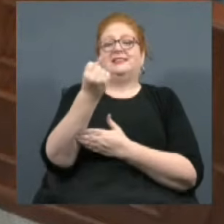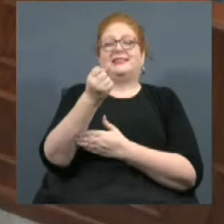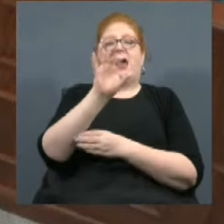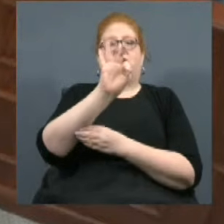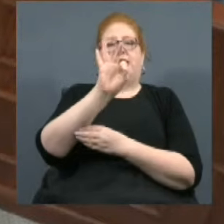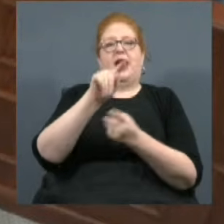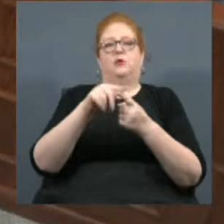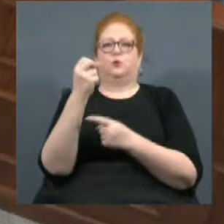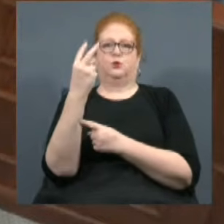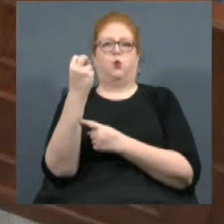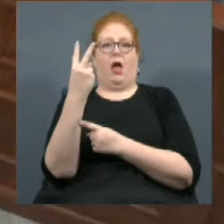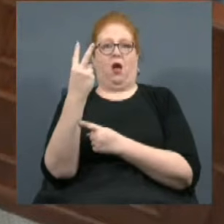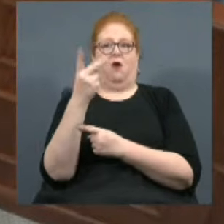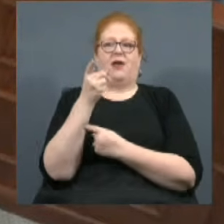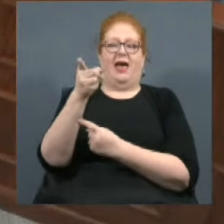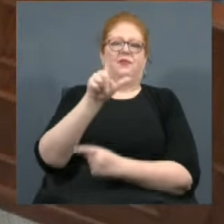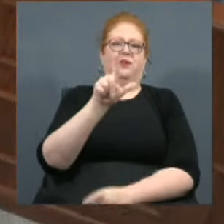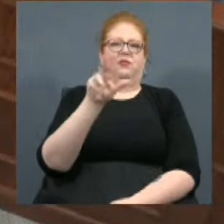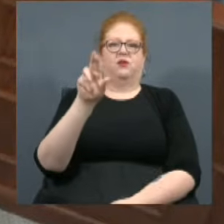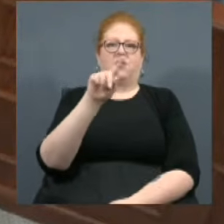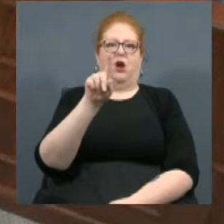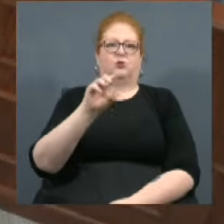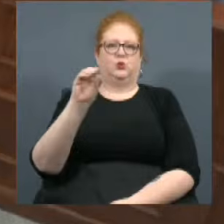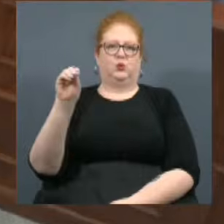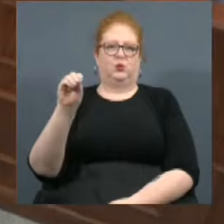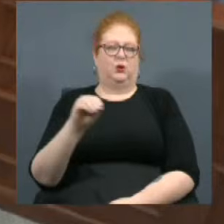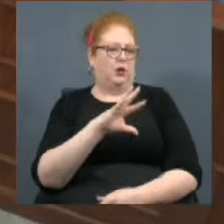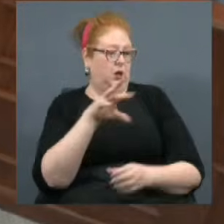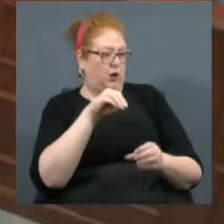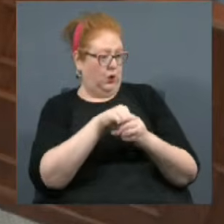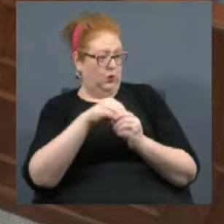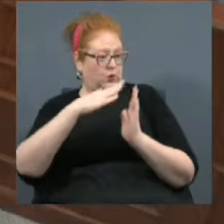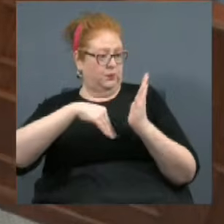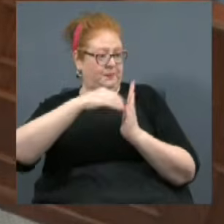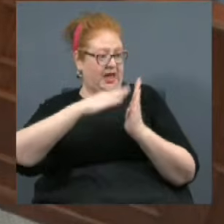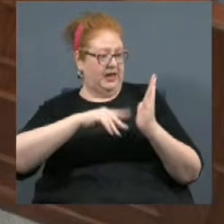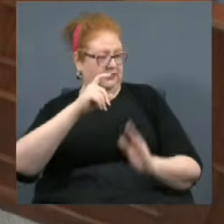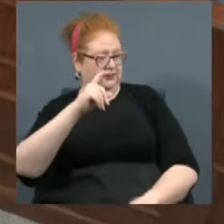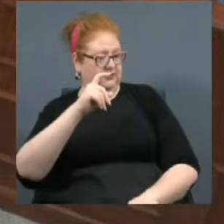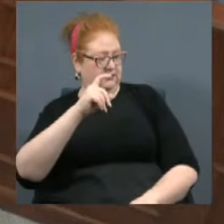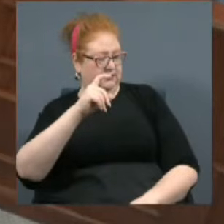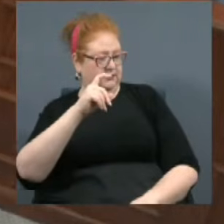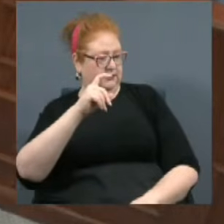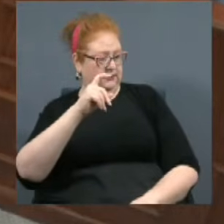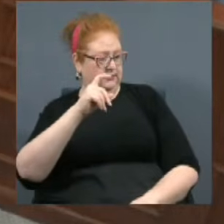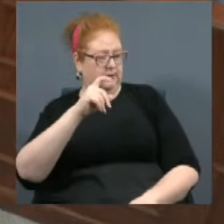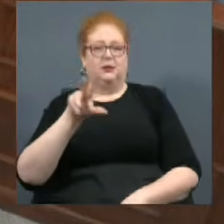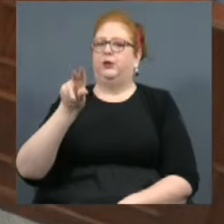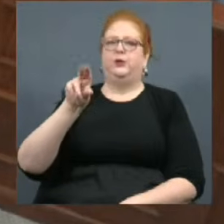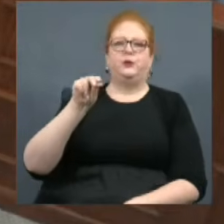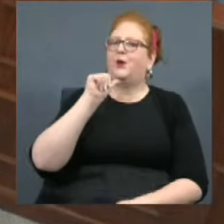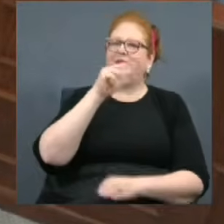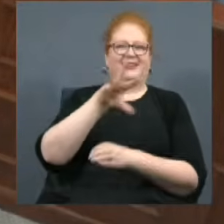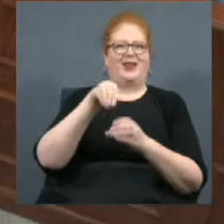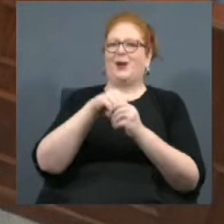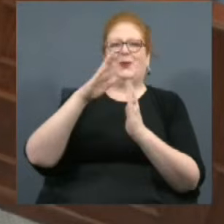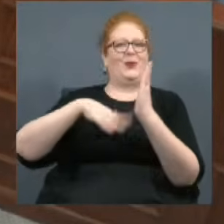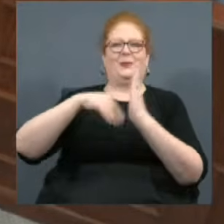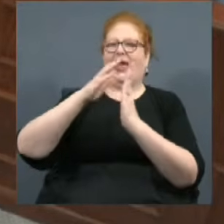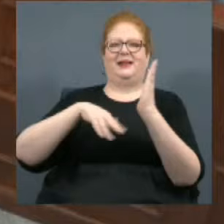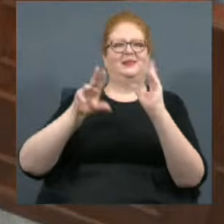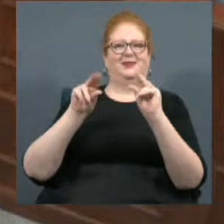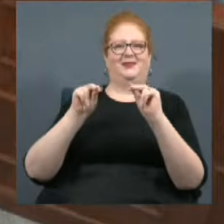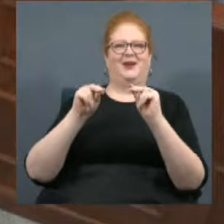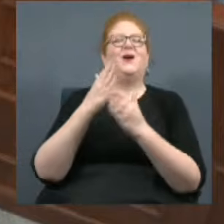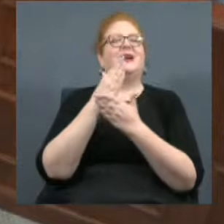aware of that. Director Webb, will it include paint? I'm sorry? Does that include paint? No, it does not. And